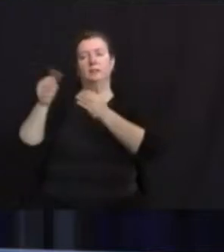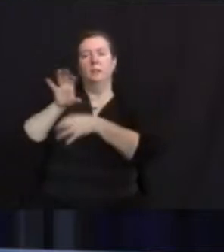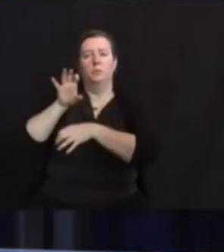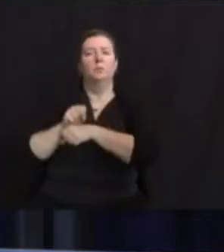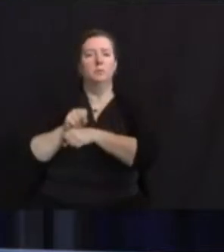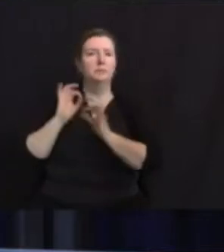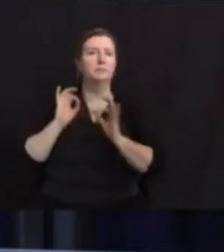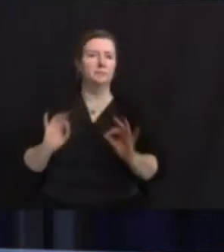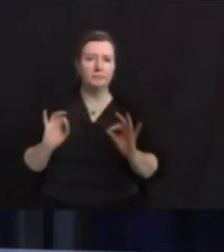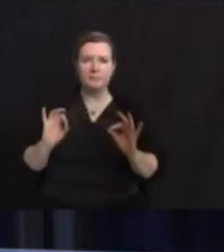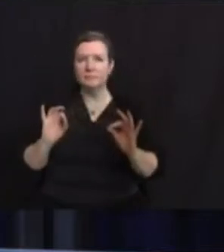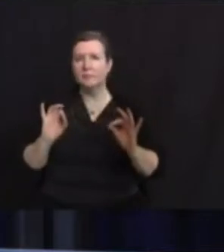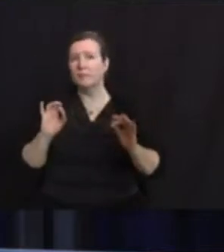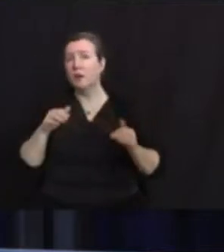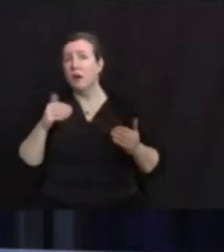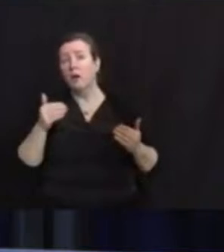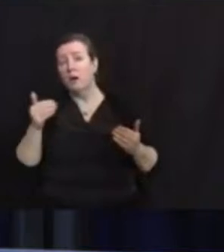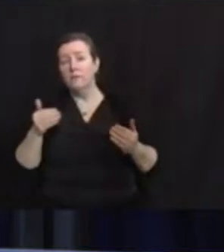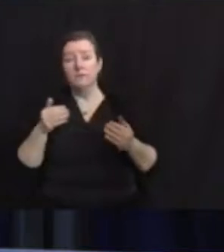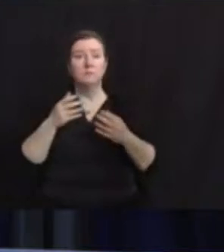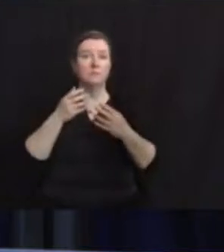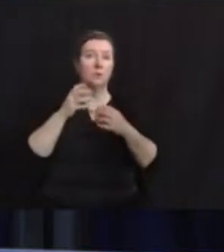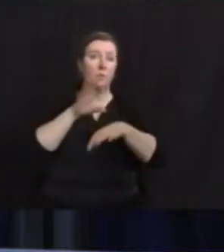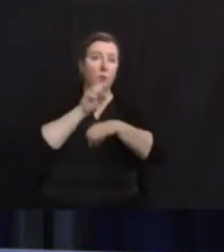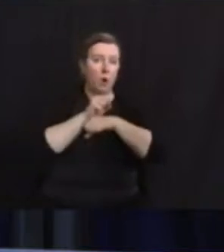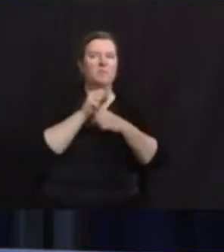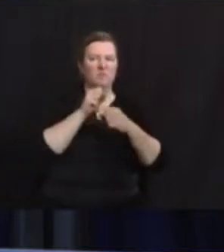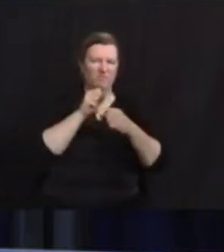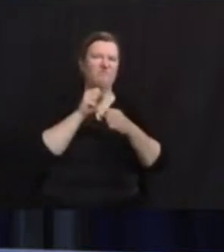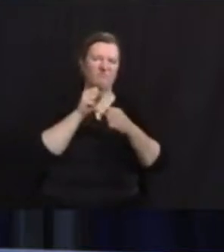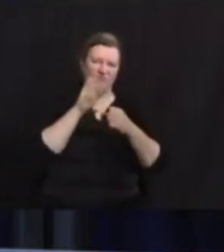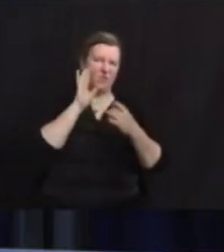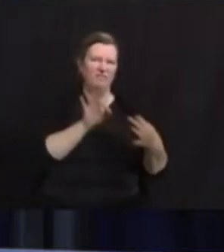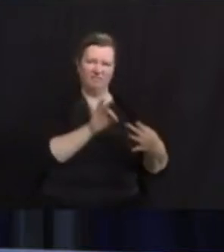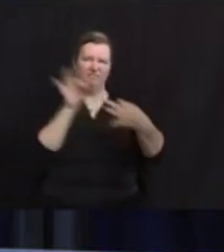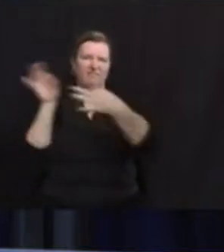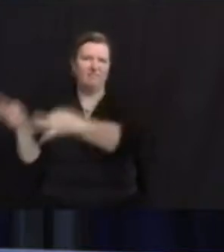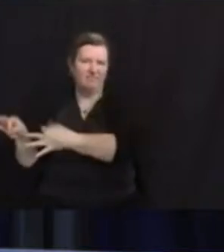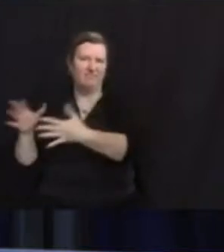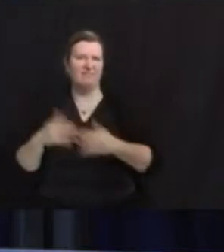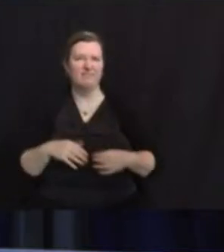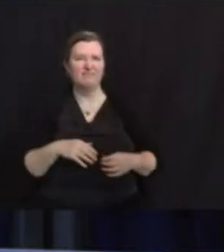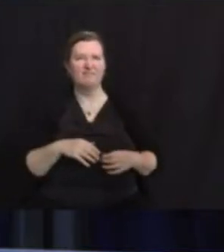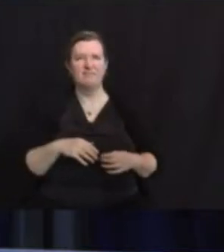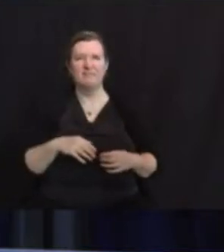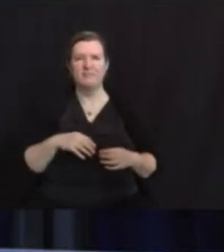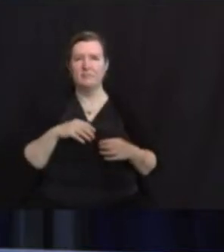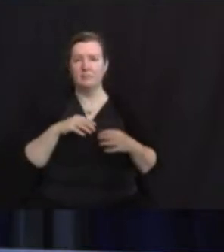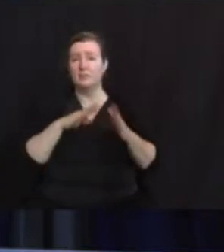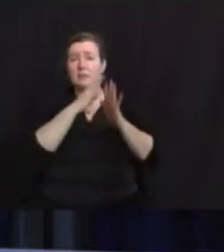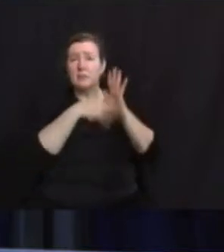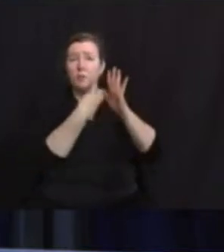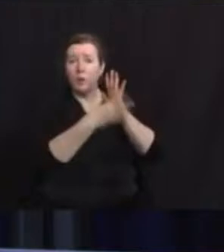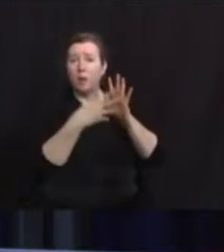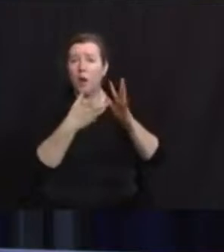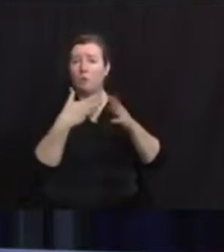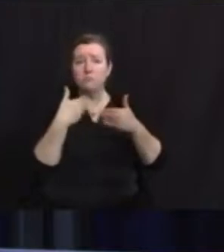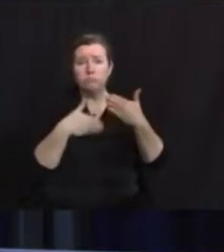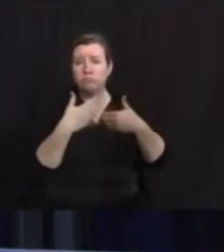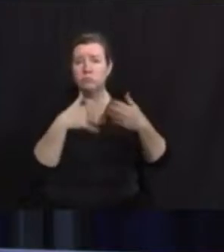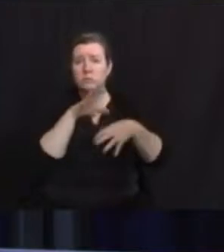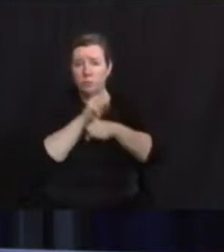to be rescheduled, but sites were able to accommodate those individuals with appointments through the week. As of 9 a.m.,